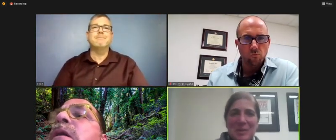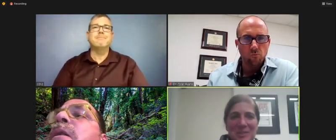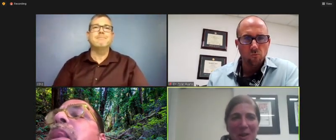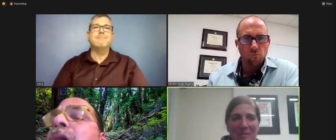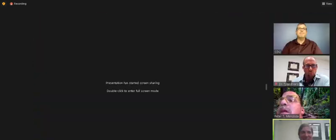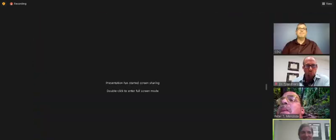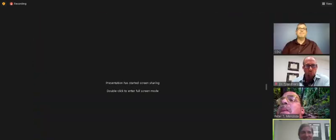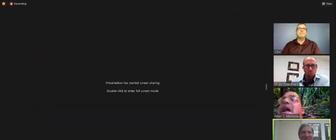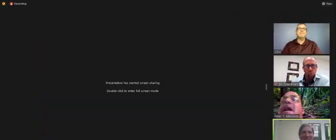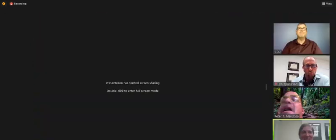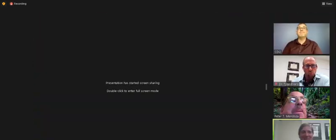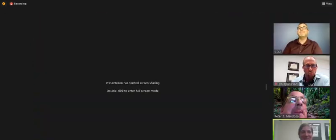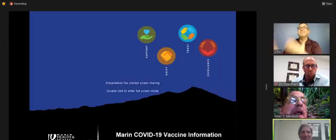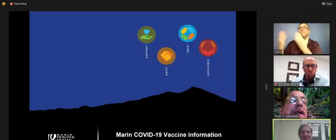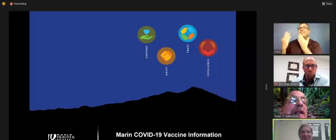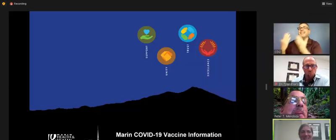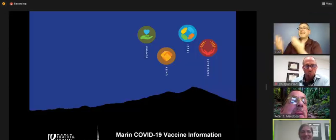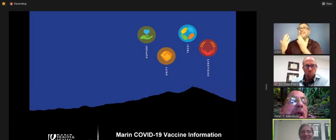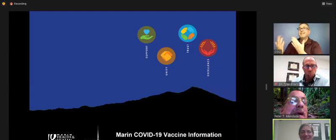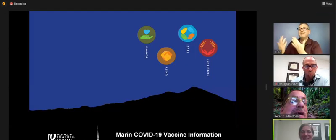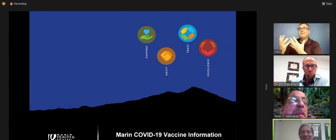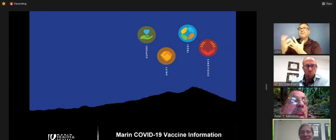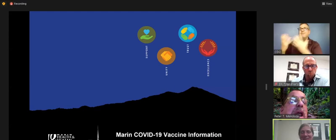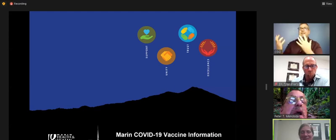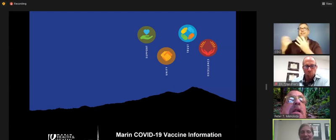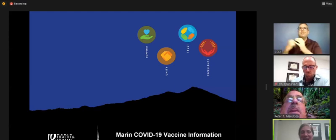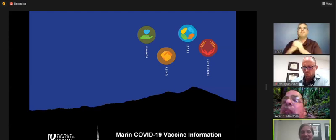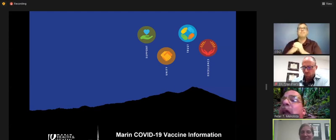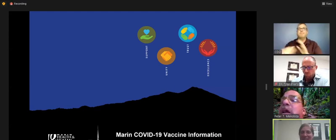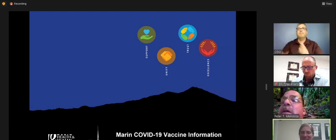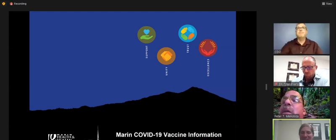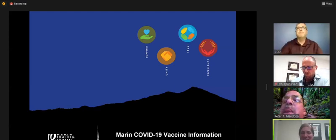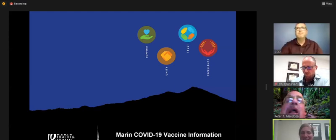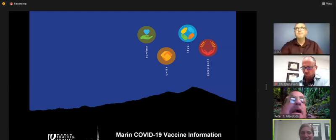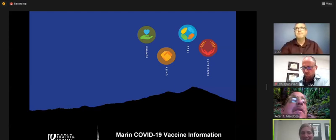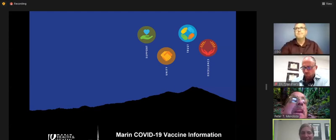Thank you so much, Peter. And thank you for